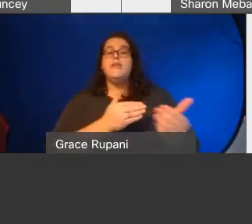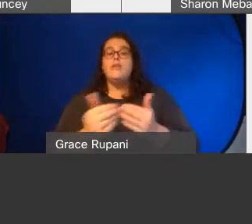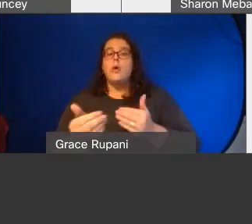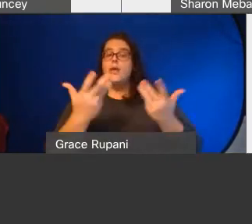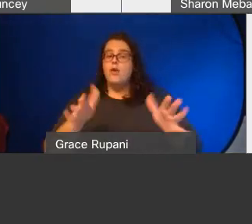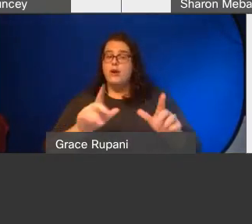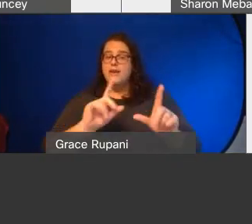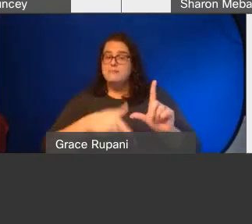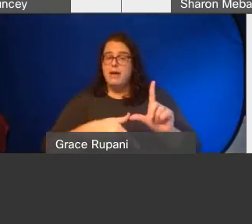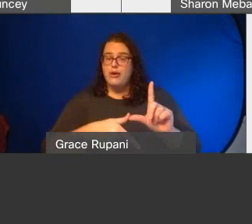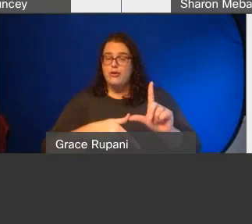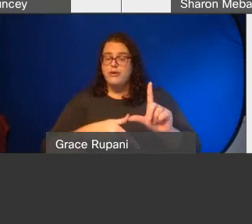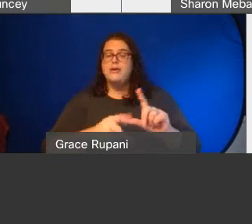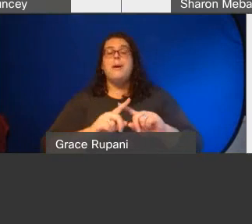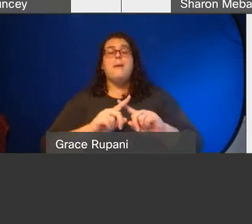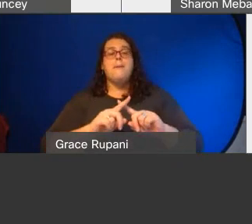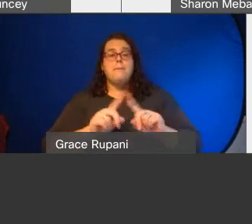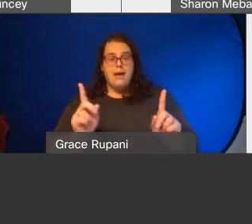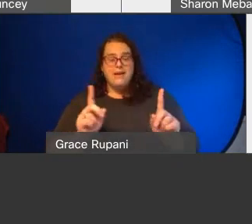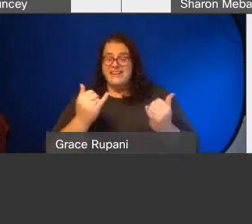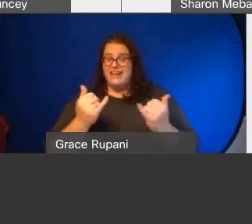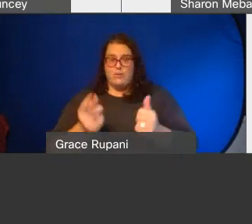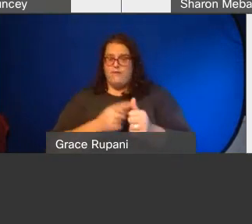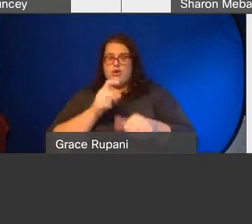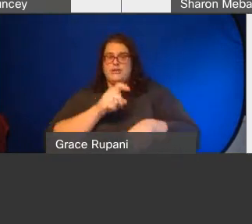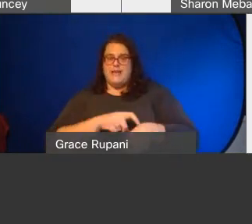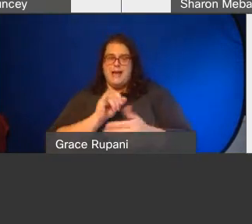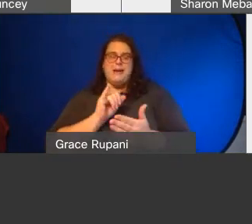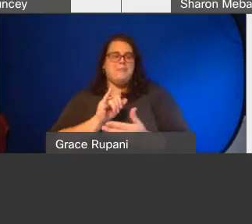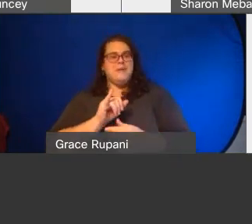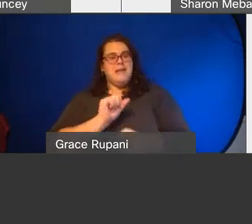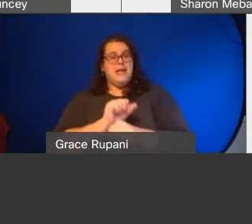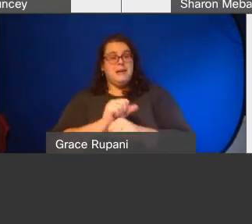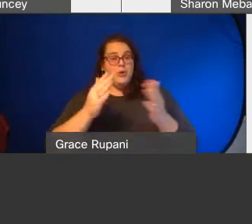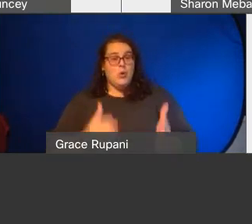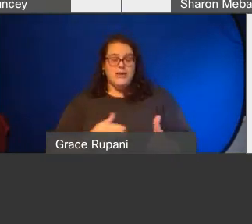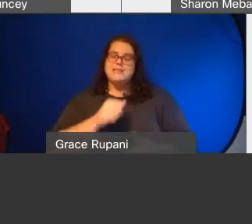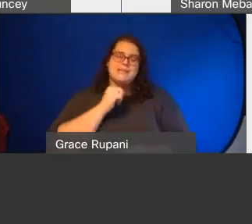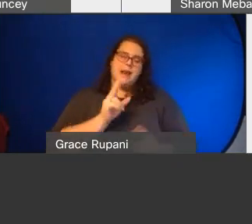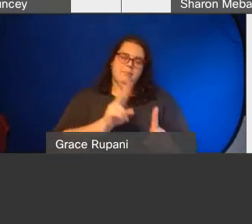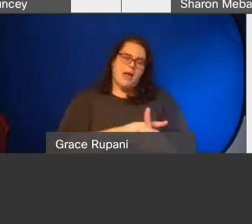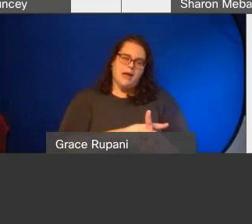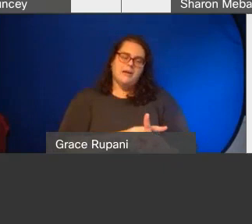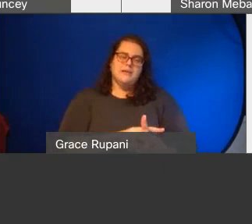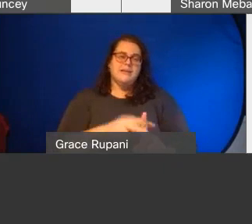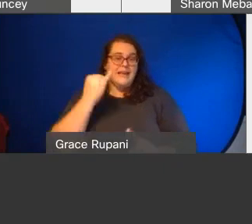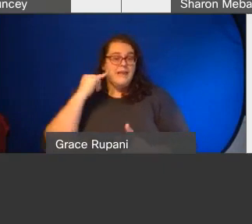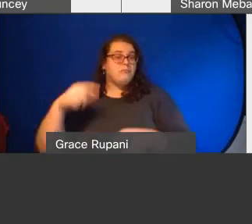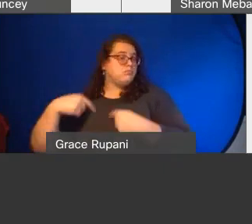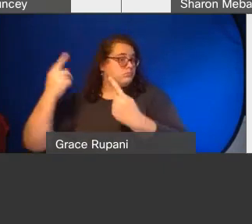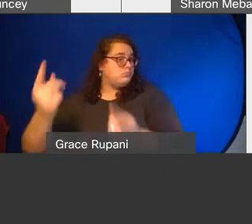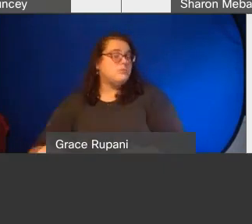who has the first-time employees, this does not apply to them. So they must have those things prior to working with people